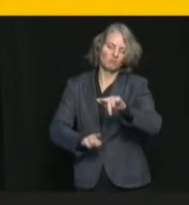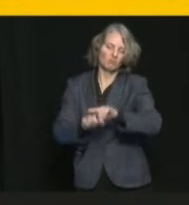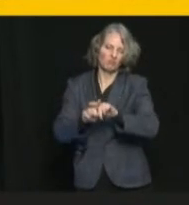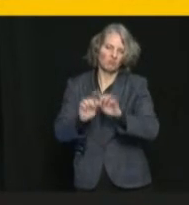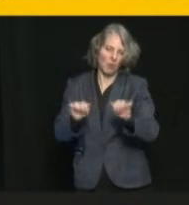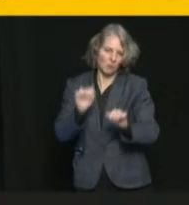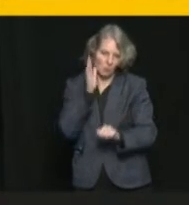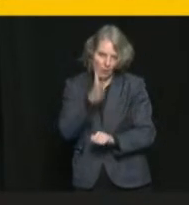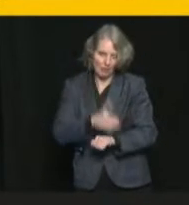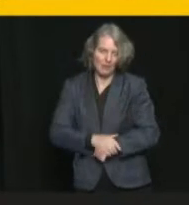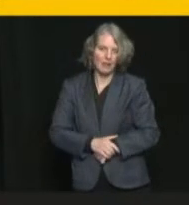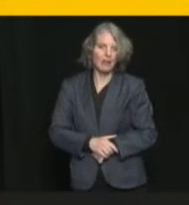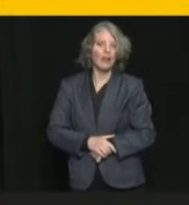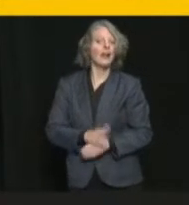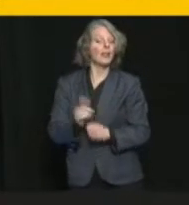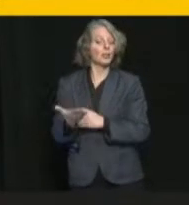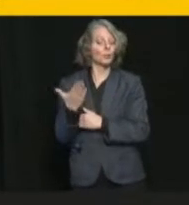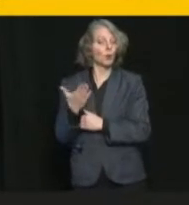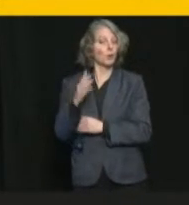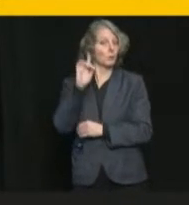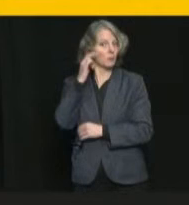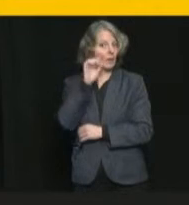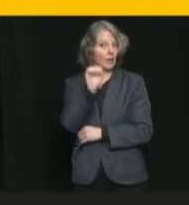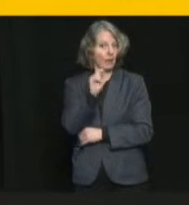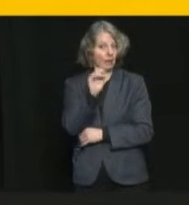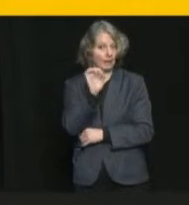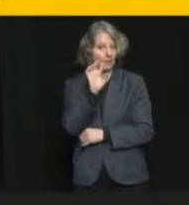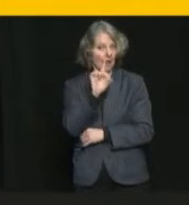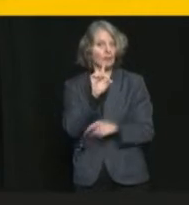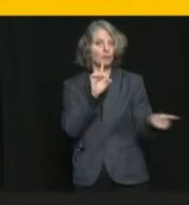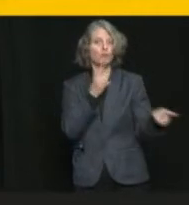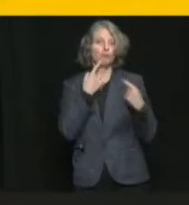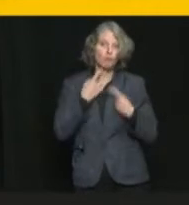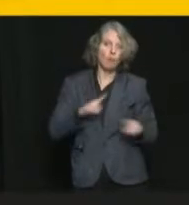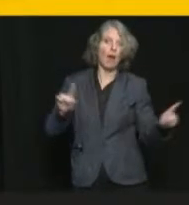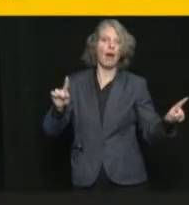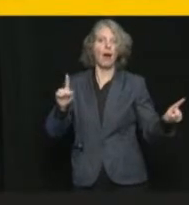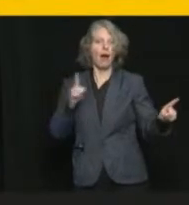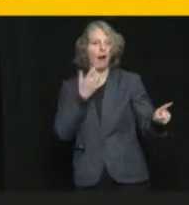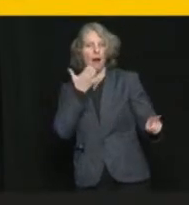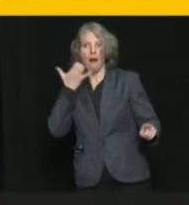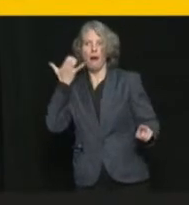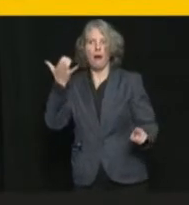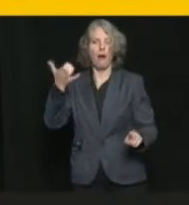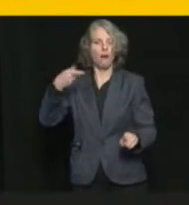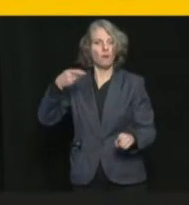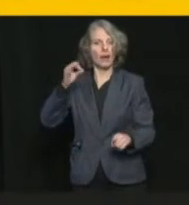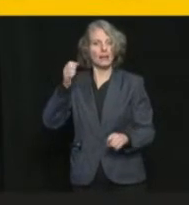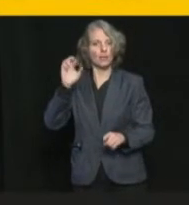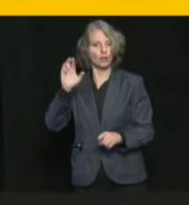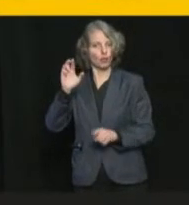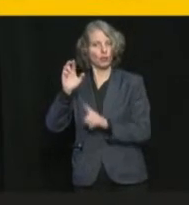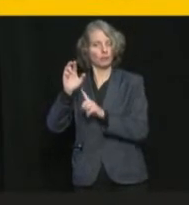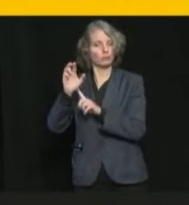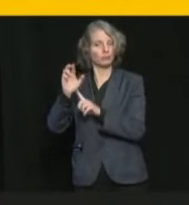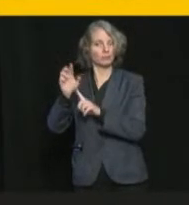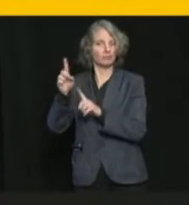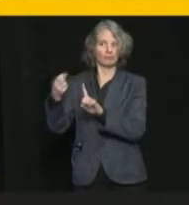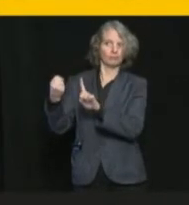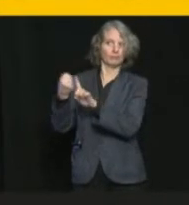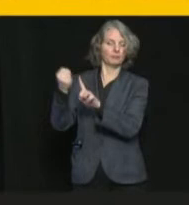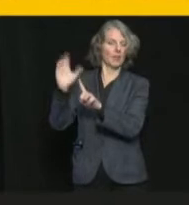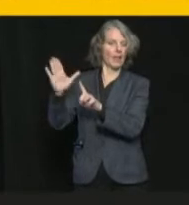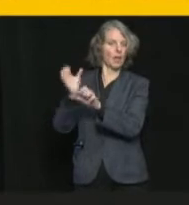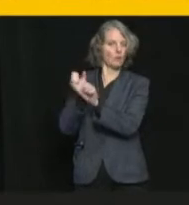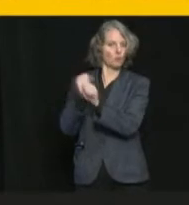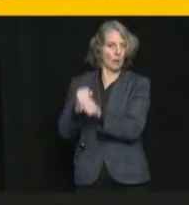this morning, Minister Anand talked about her conversation with Pfizer Canada regarding impacts to vaccine production.